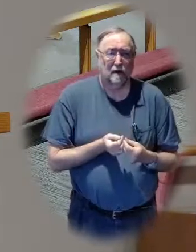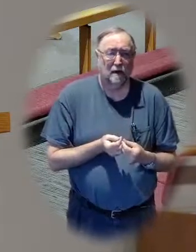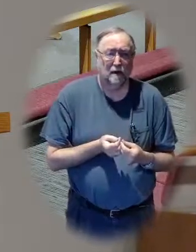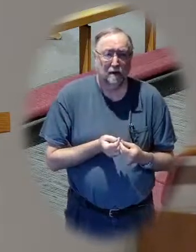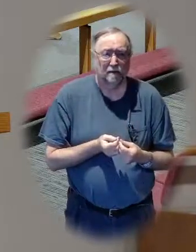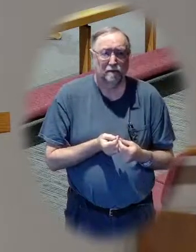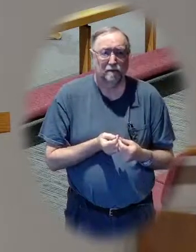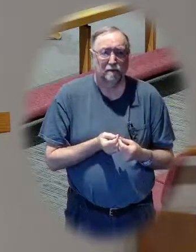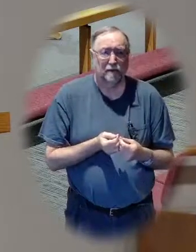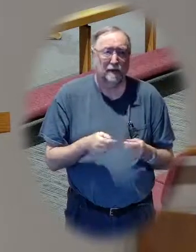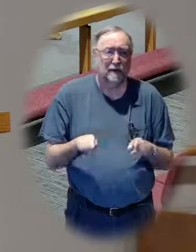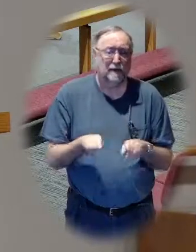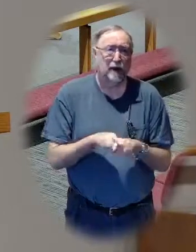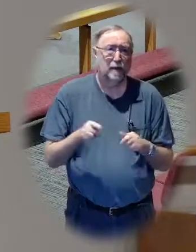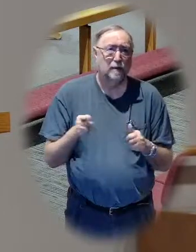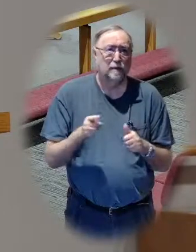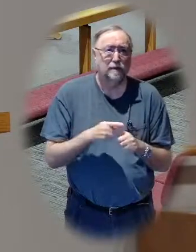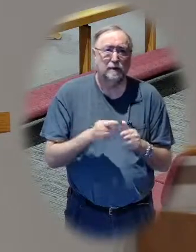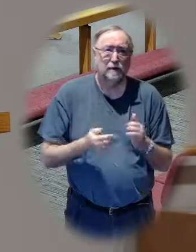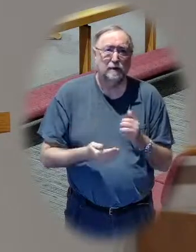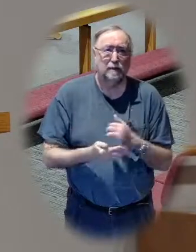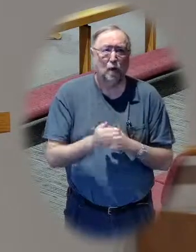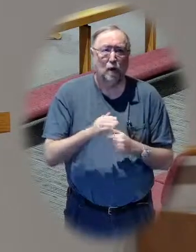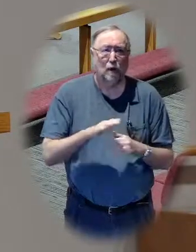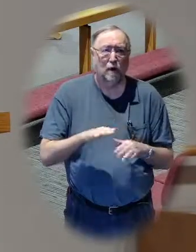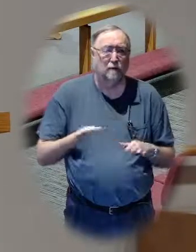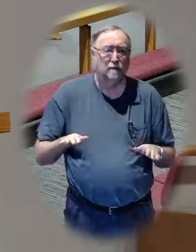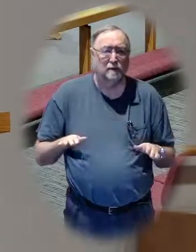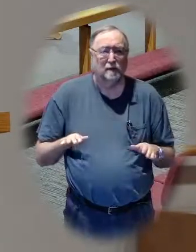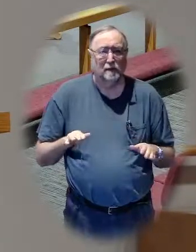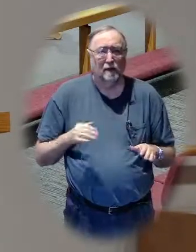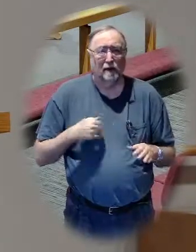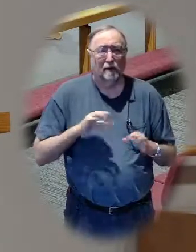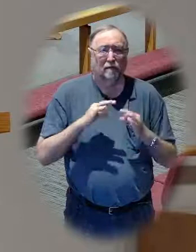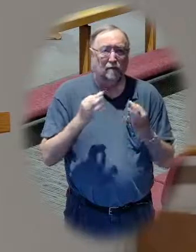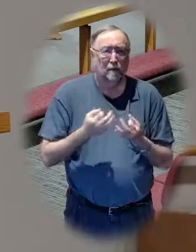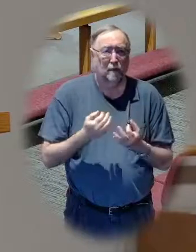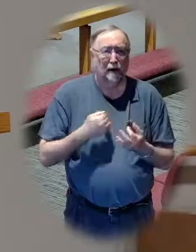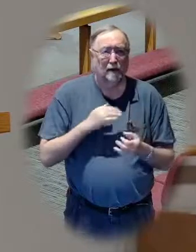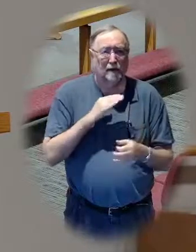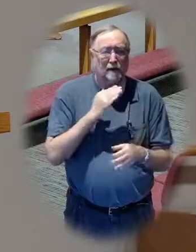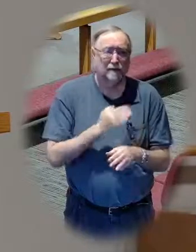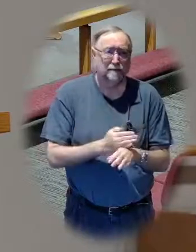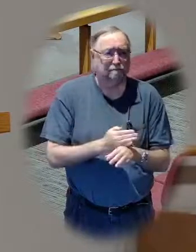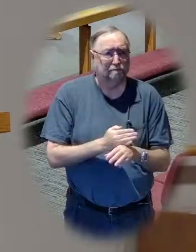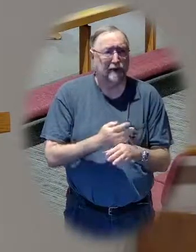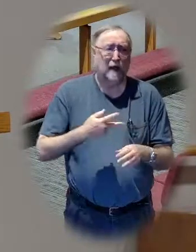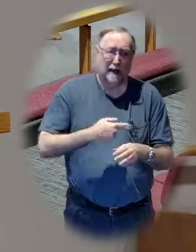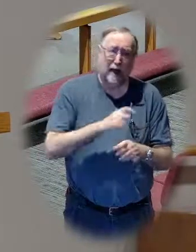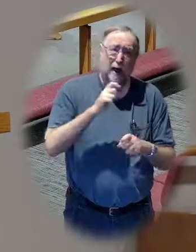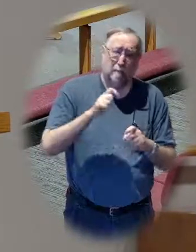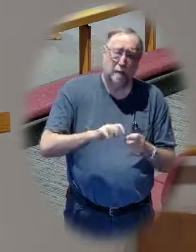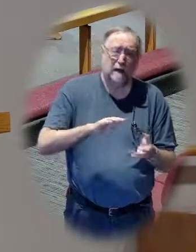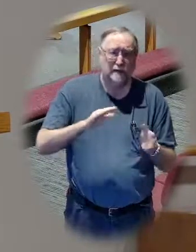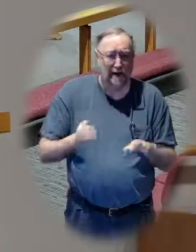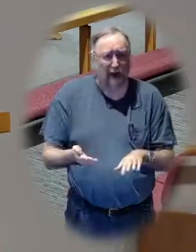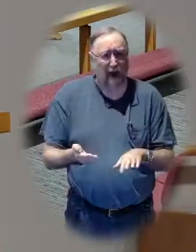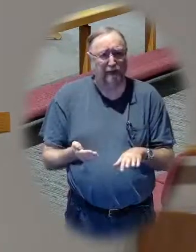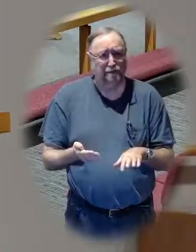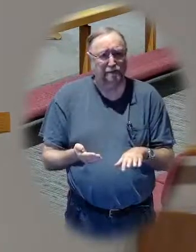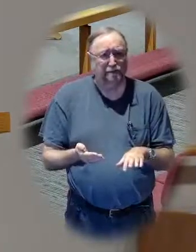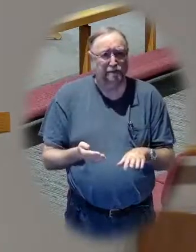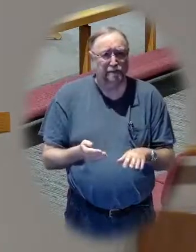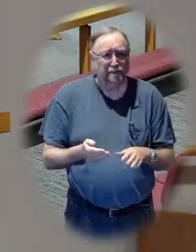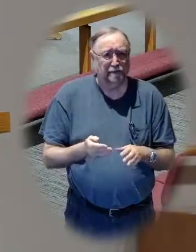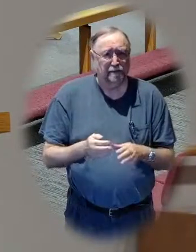outlines in Exodus 13, a family has a son, a lamb has to die, period. That's the